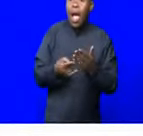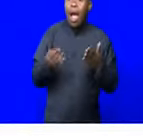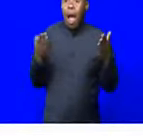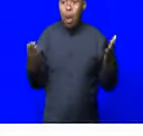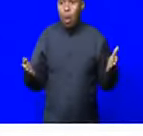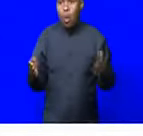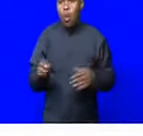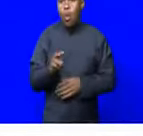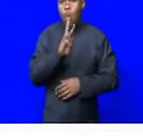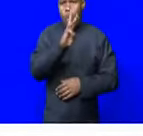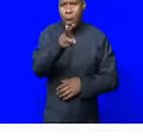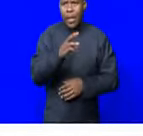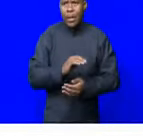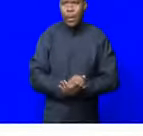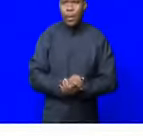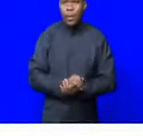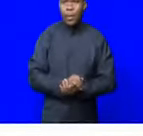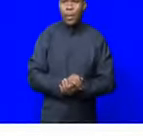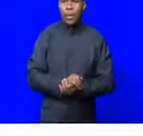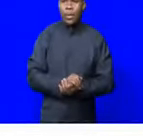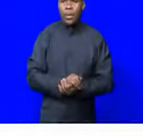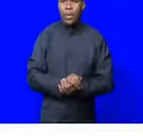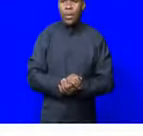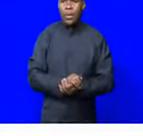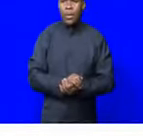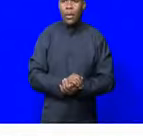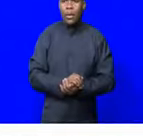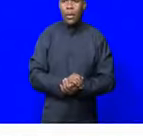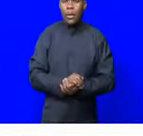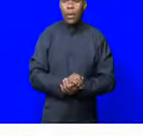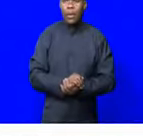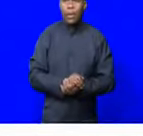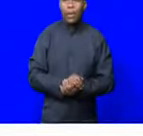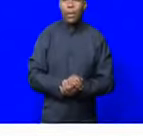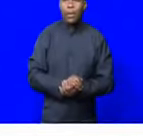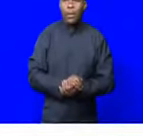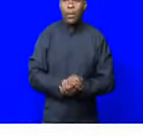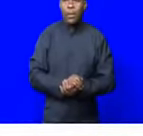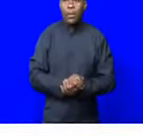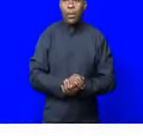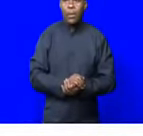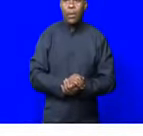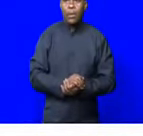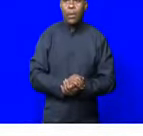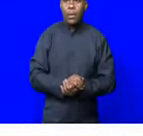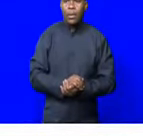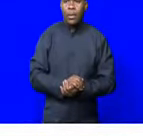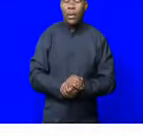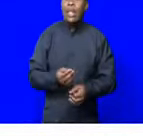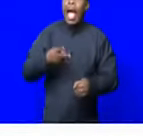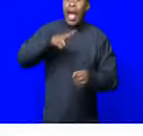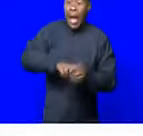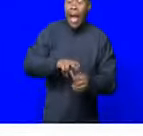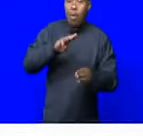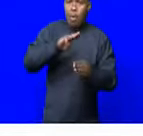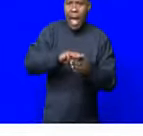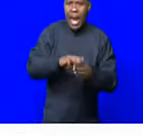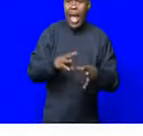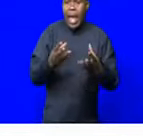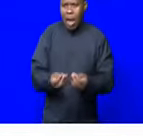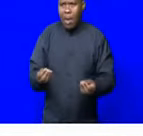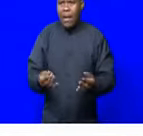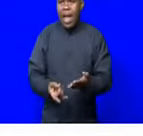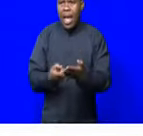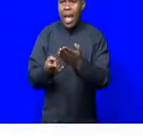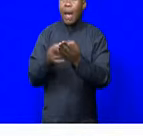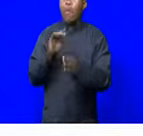maybe because something major has happened to the child is already too old to be effectively assisted for better